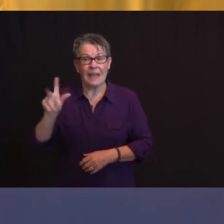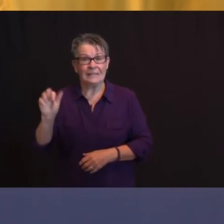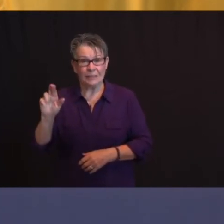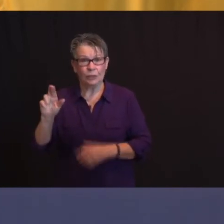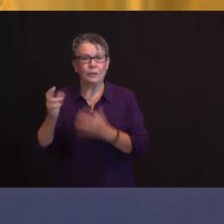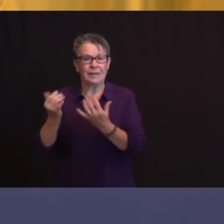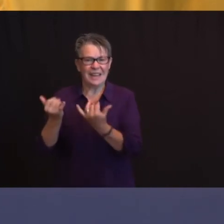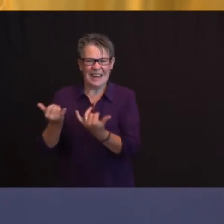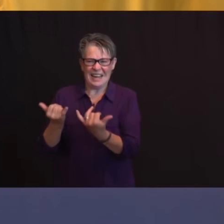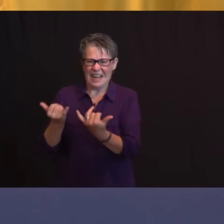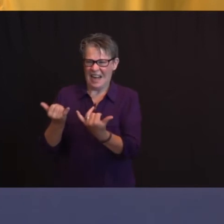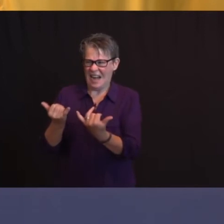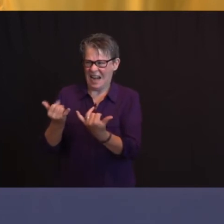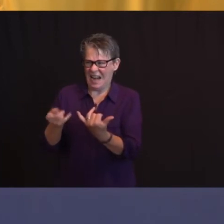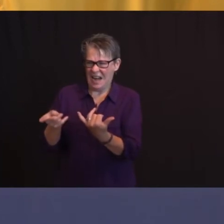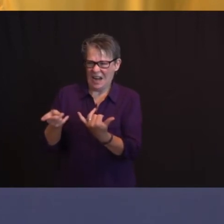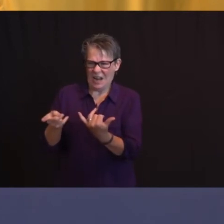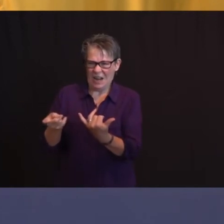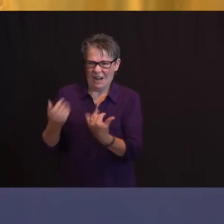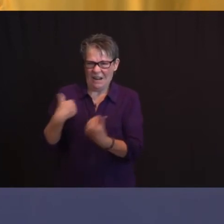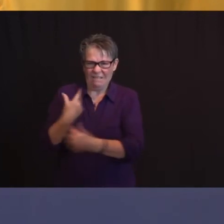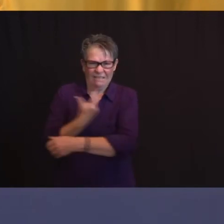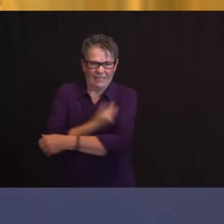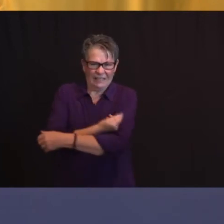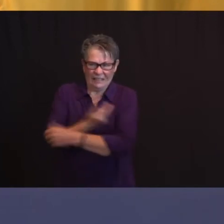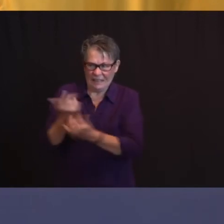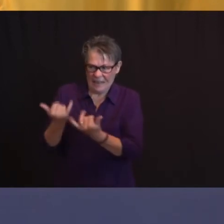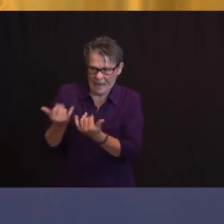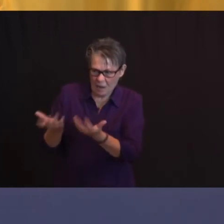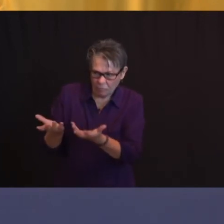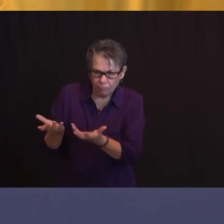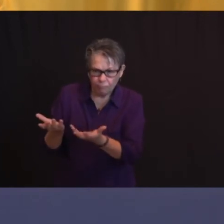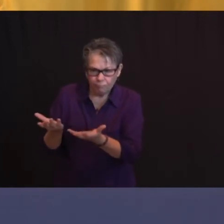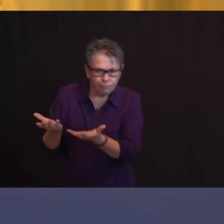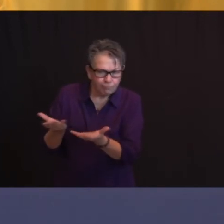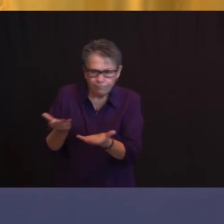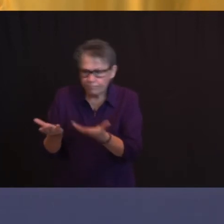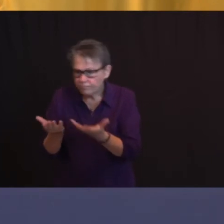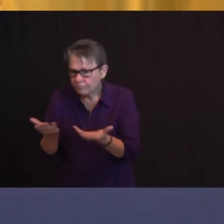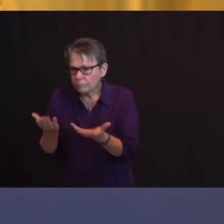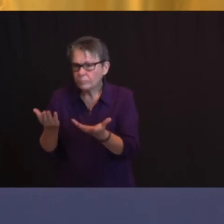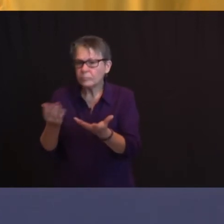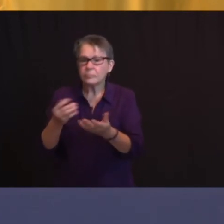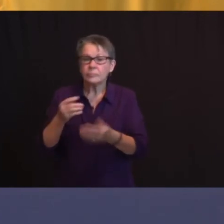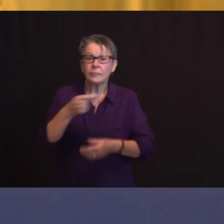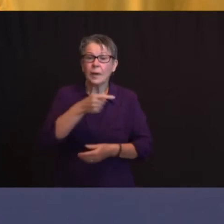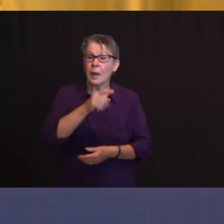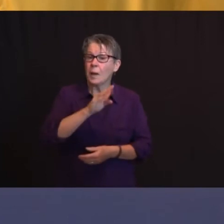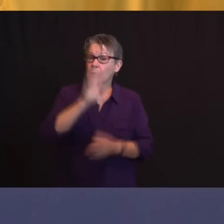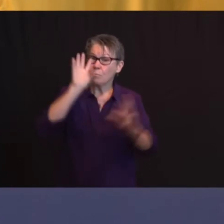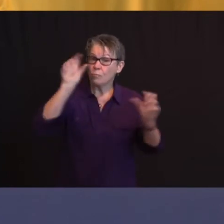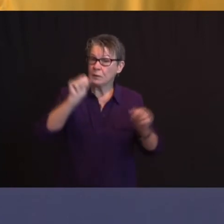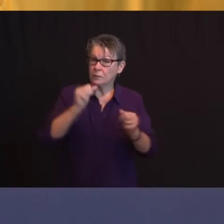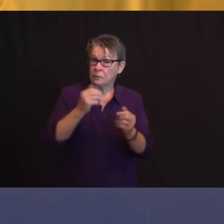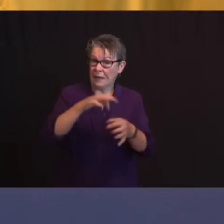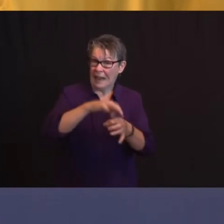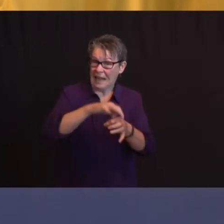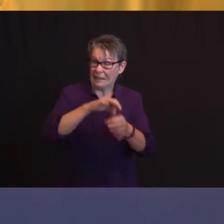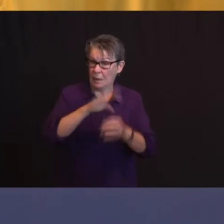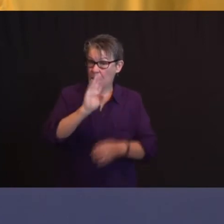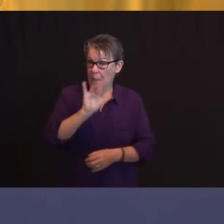Having said that, the fact that the Biden team and Vivek Murthy, our friend who's been a great advisor, and his transition team are